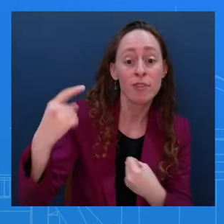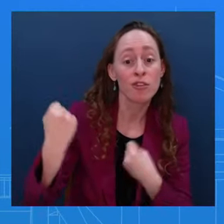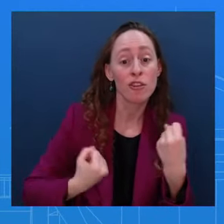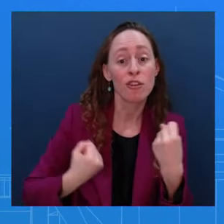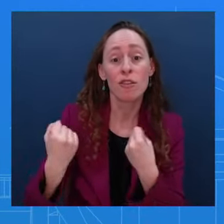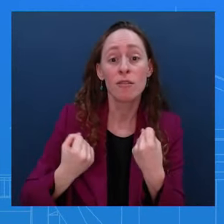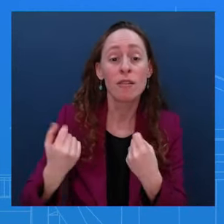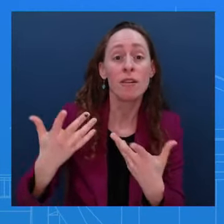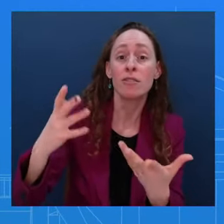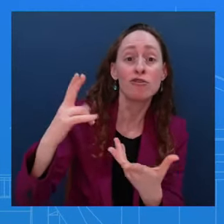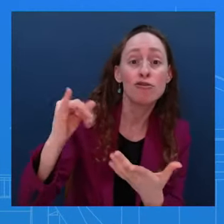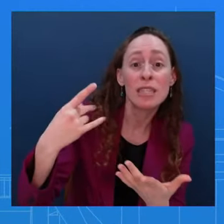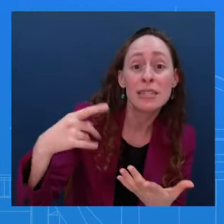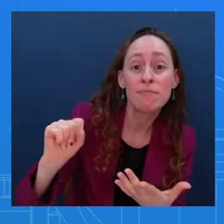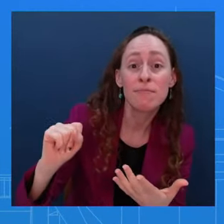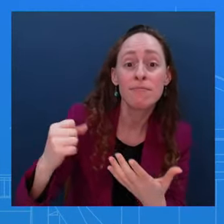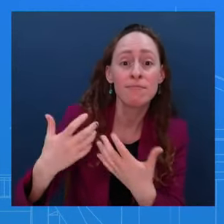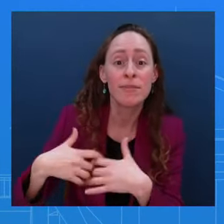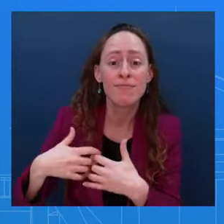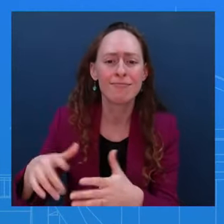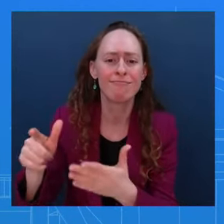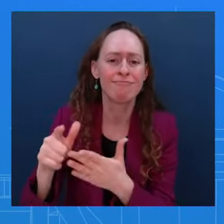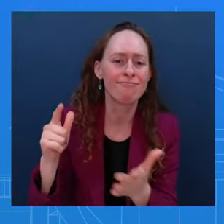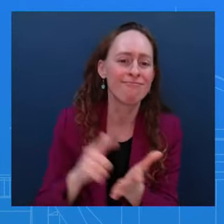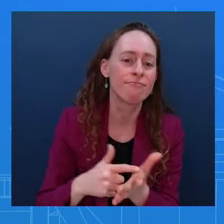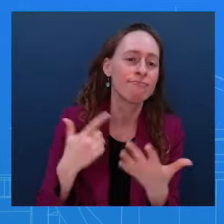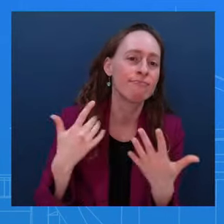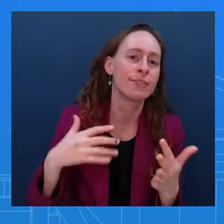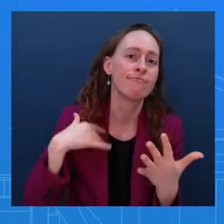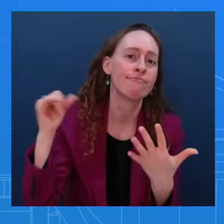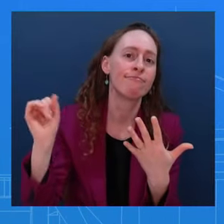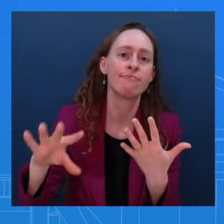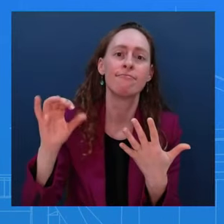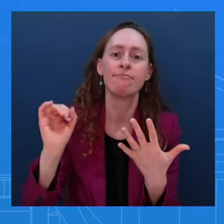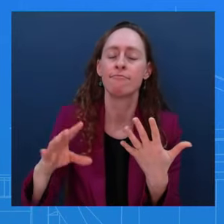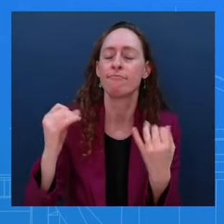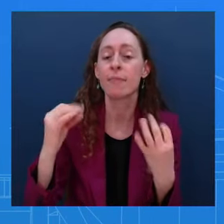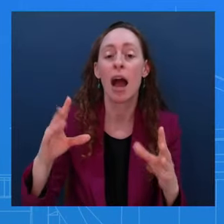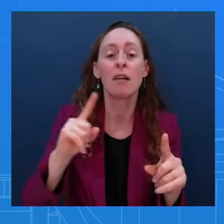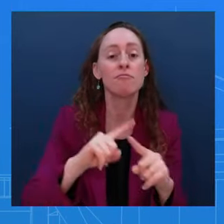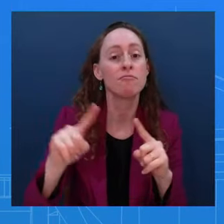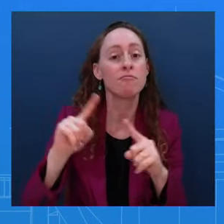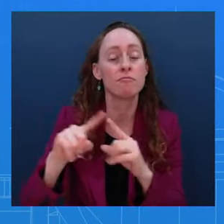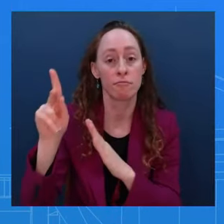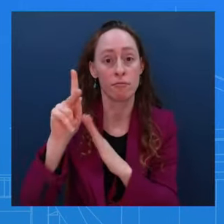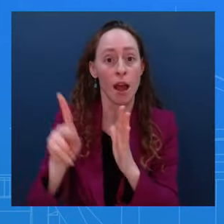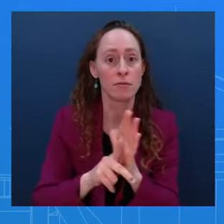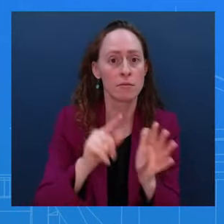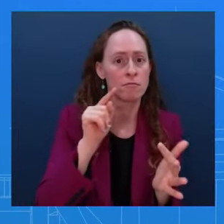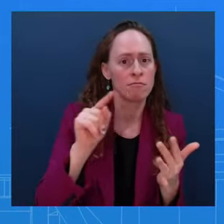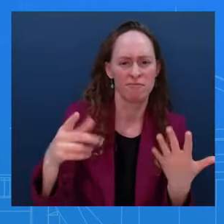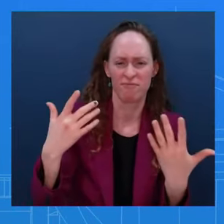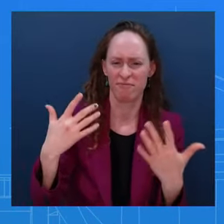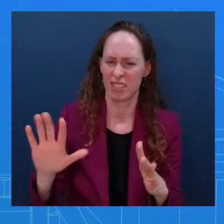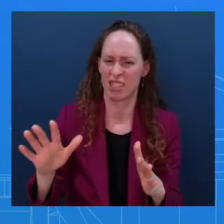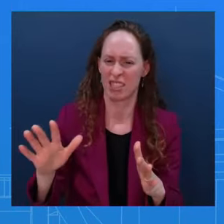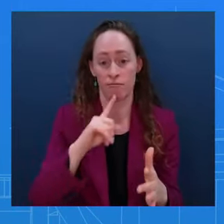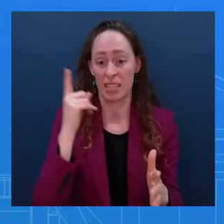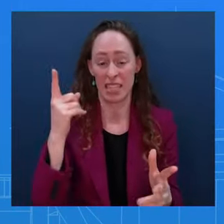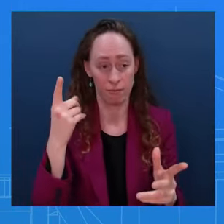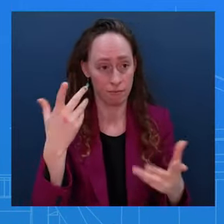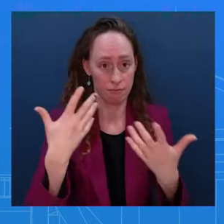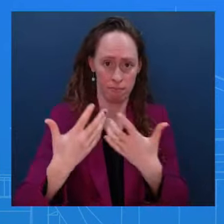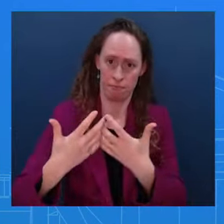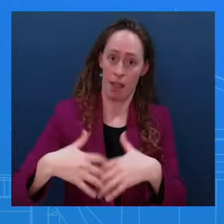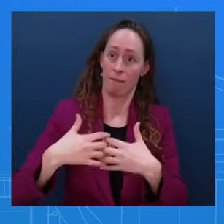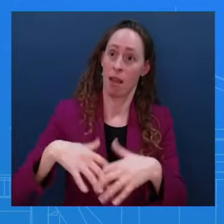other, as I mentioned, other policies out there, that bringing back manufacturing here into the U.S. is important.